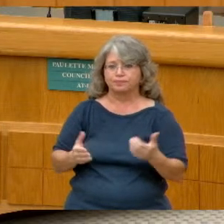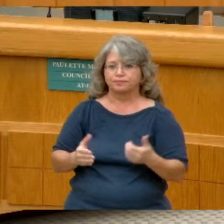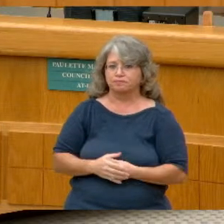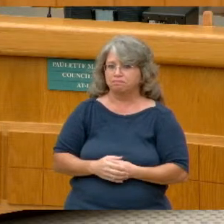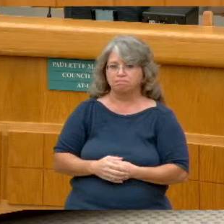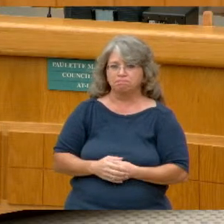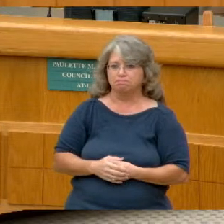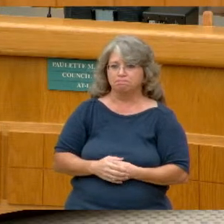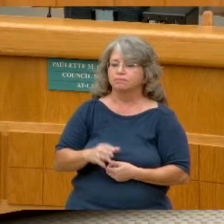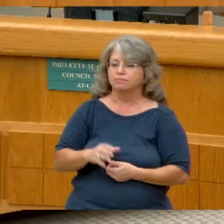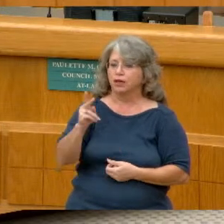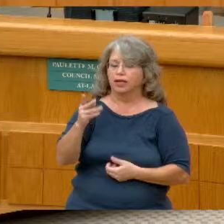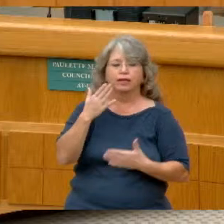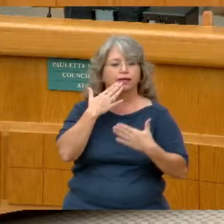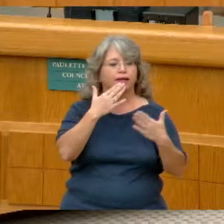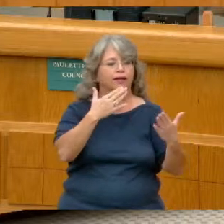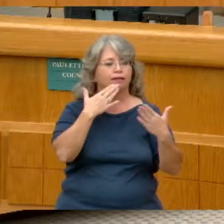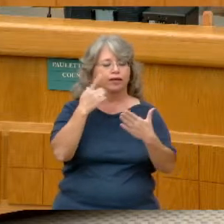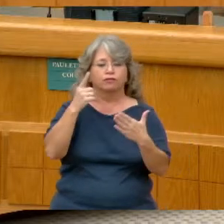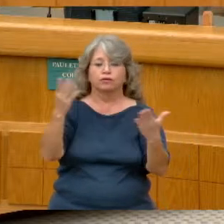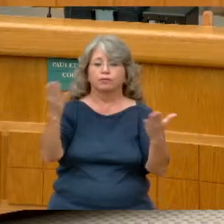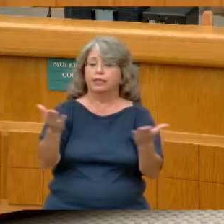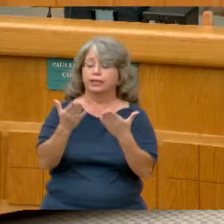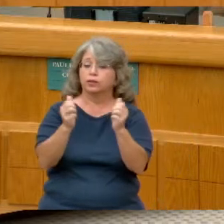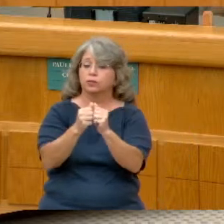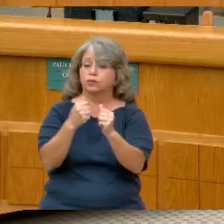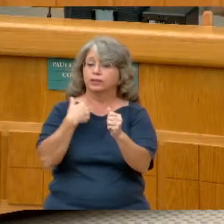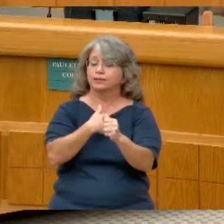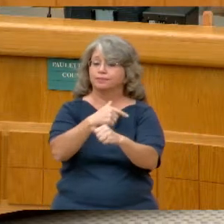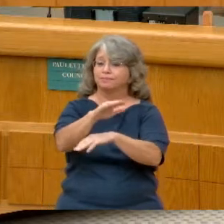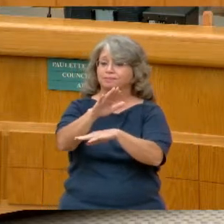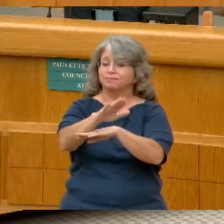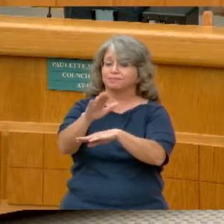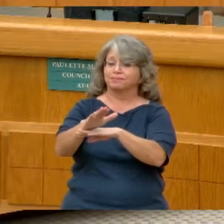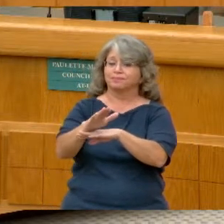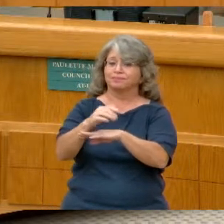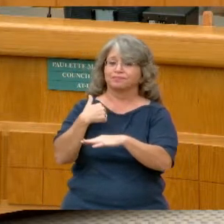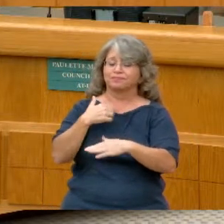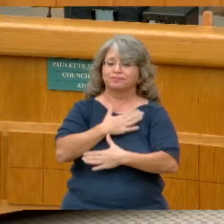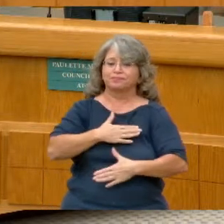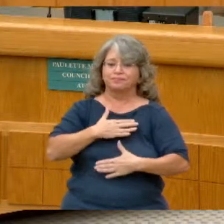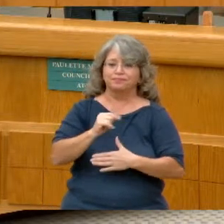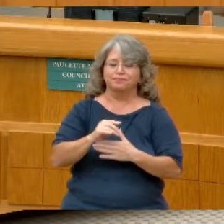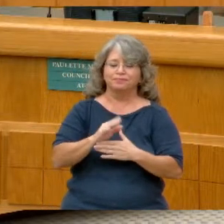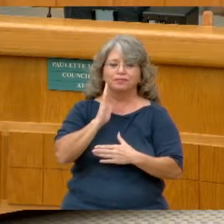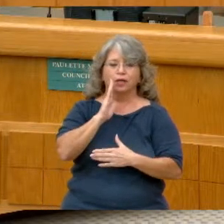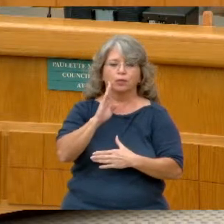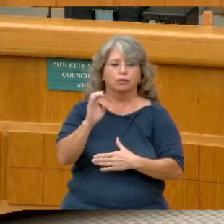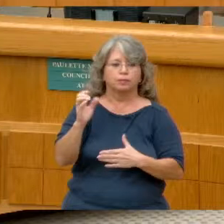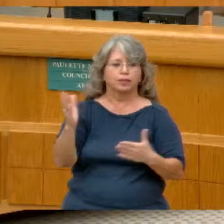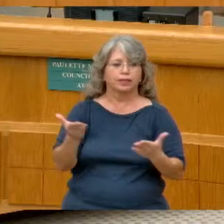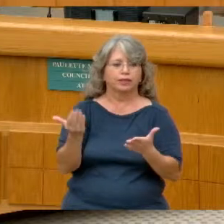No? So thank you all for being here with us this evening. We appreciate it, and we will be back next